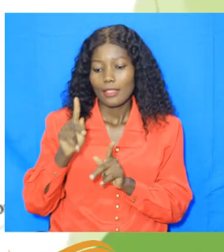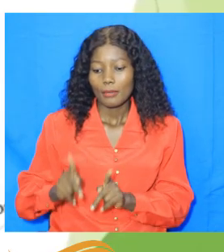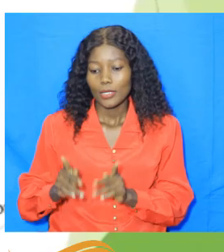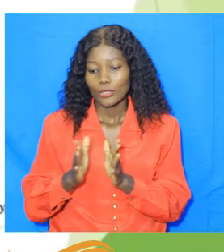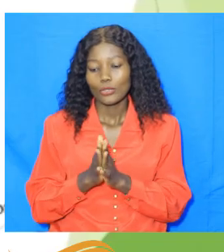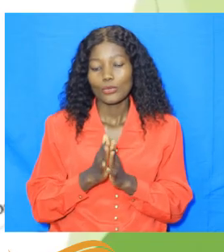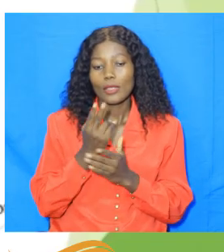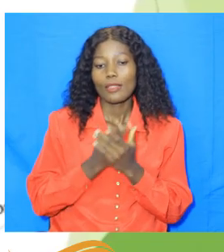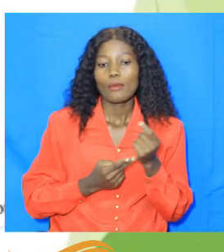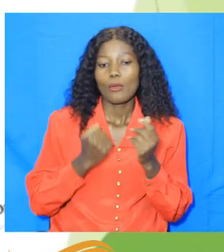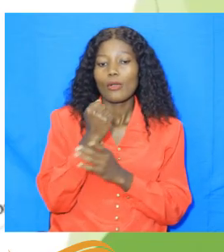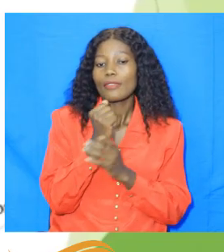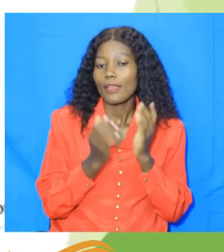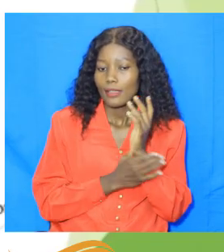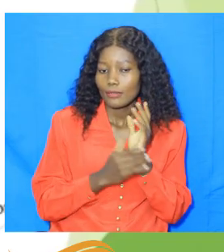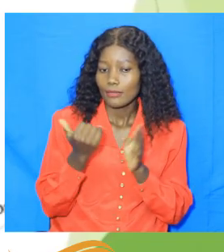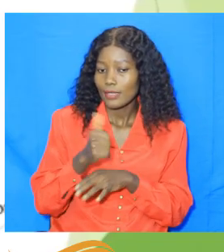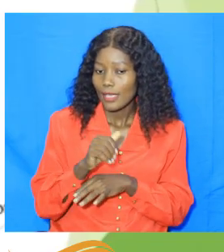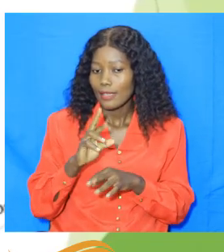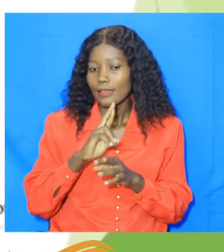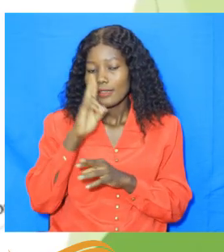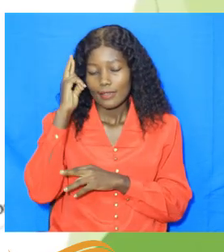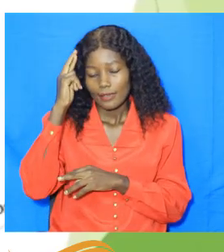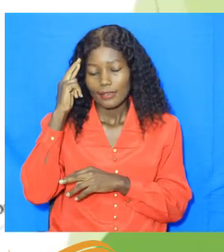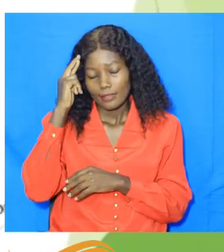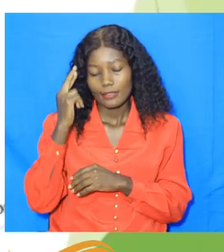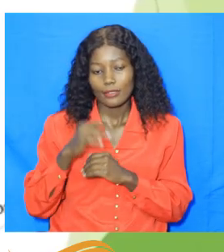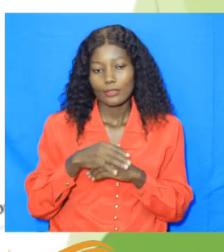any reason other than executing a takedown,